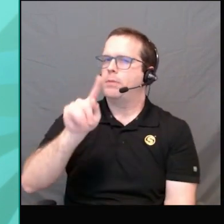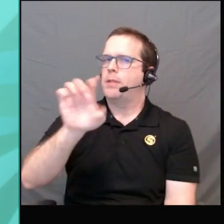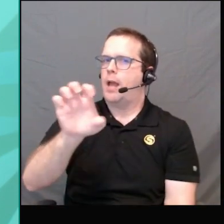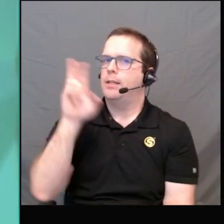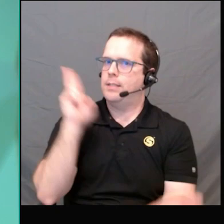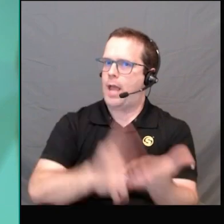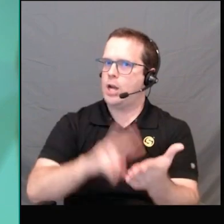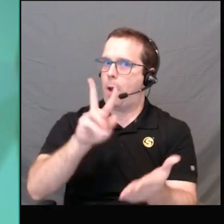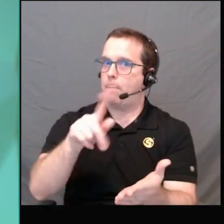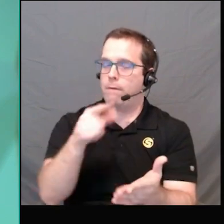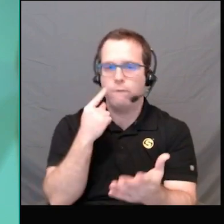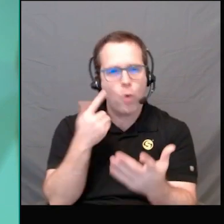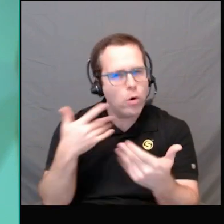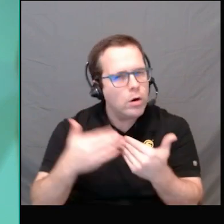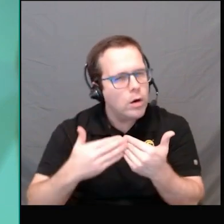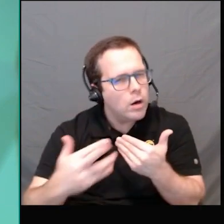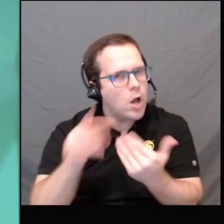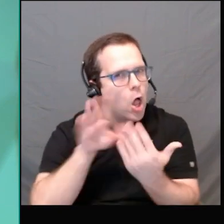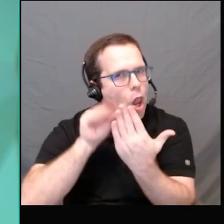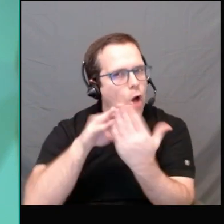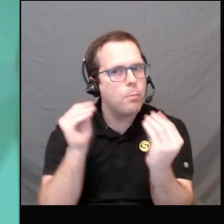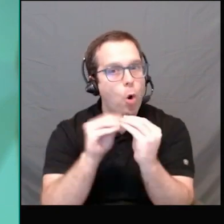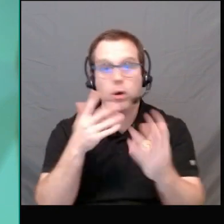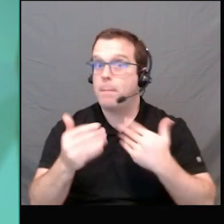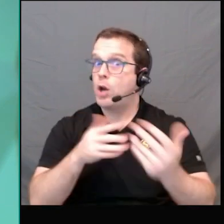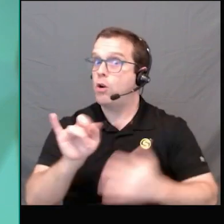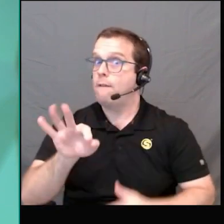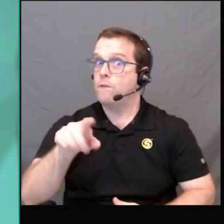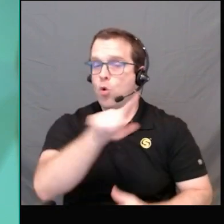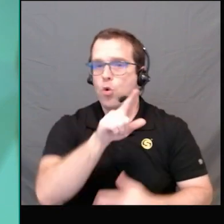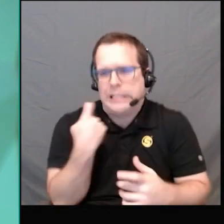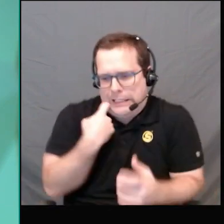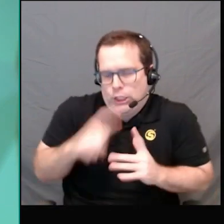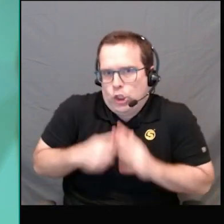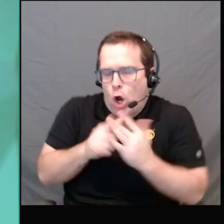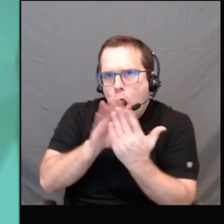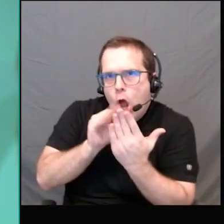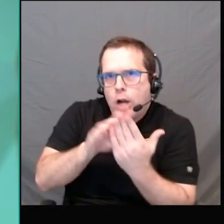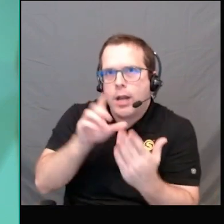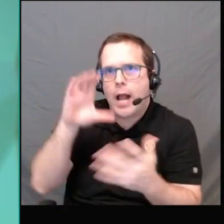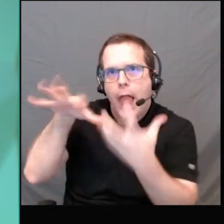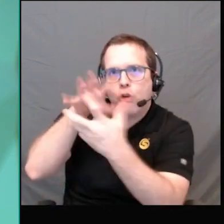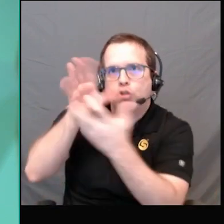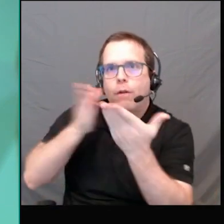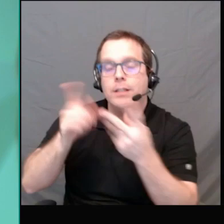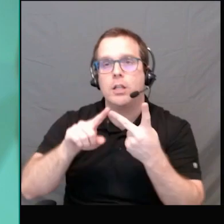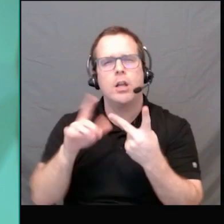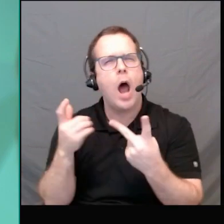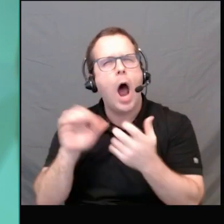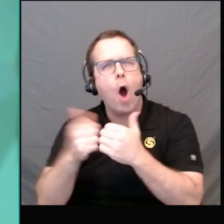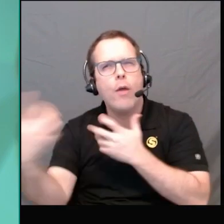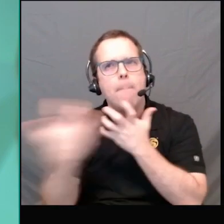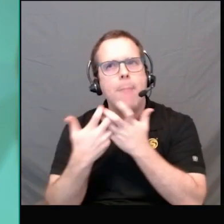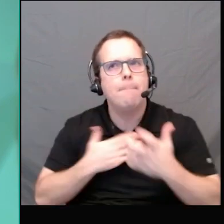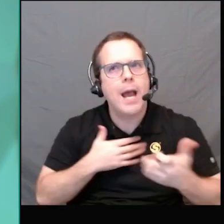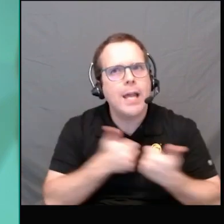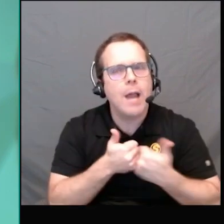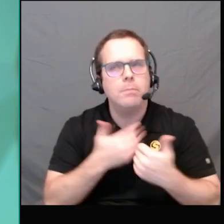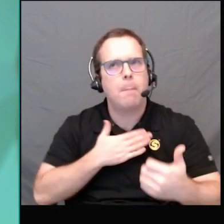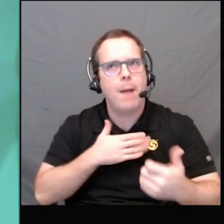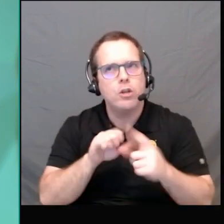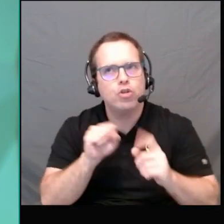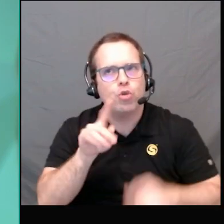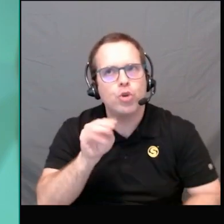coming weeks. Whether you're just learning about cloud services and want to understand what they can do for you and your games, if you're looking for a specific cloud solution